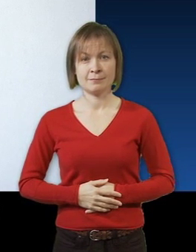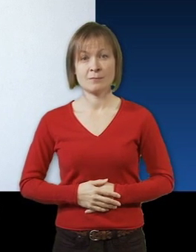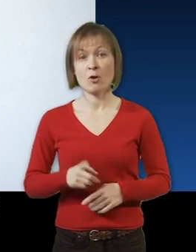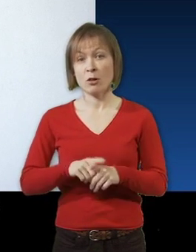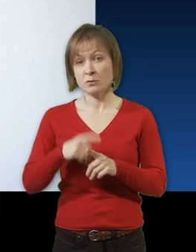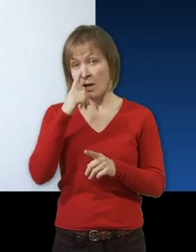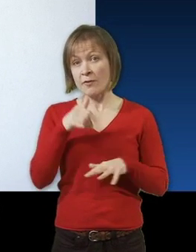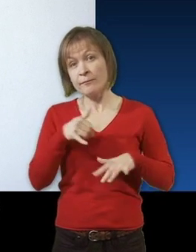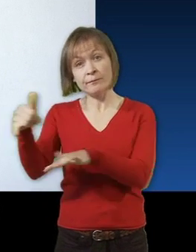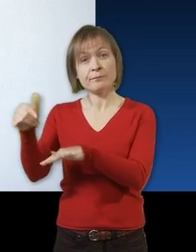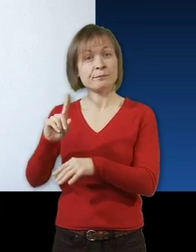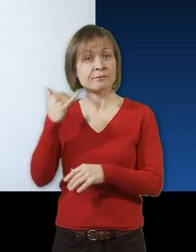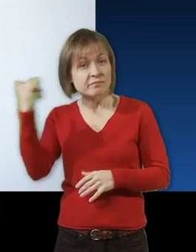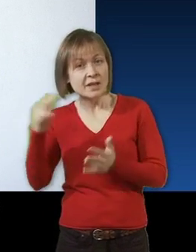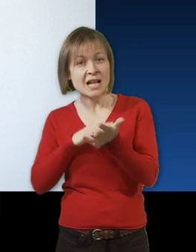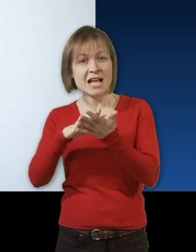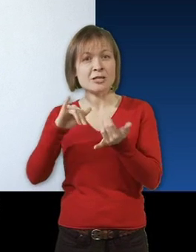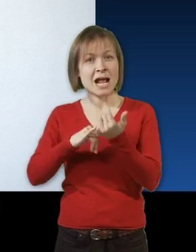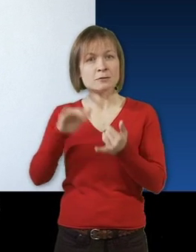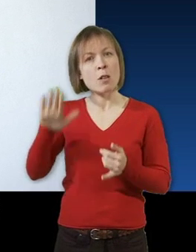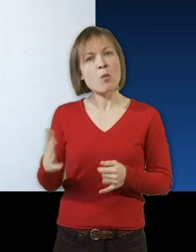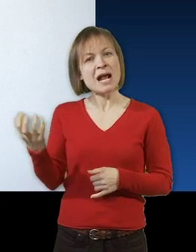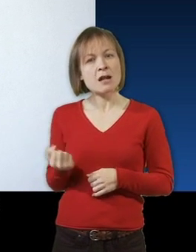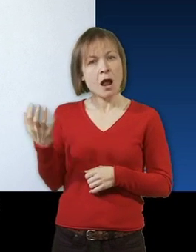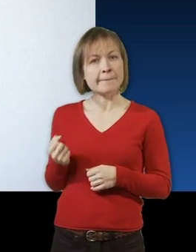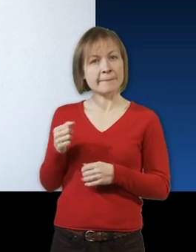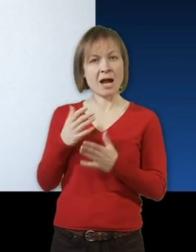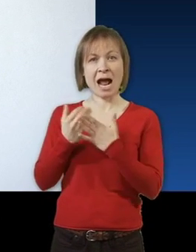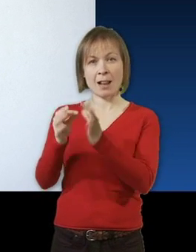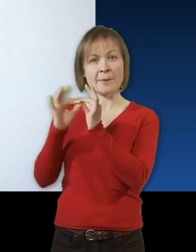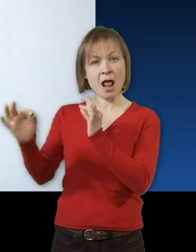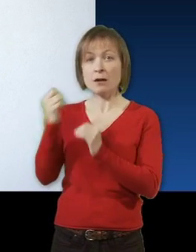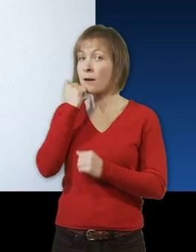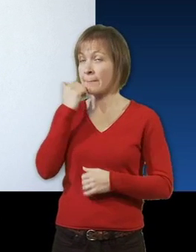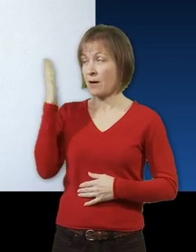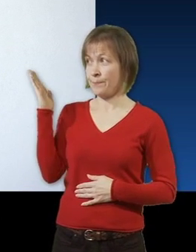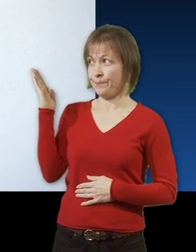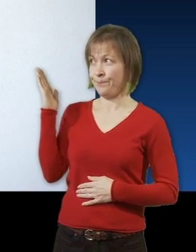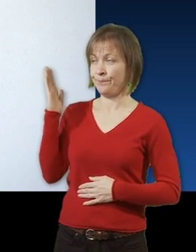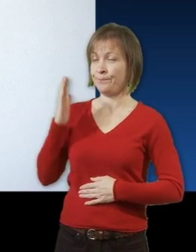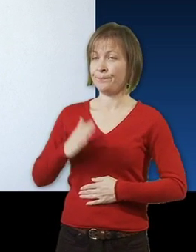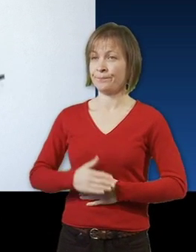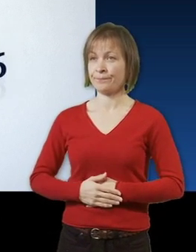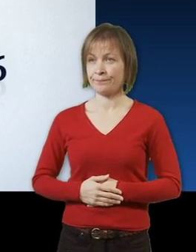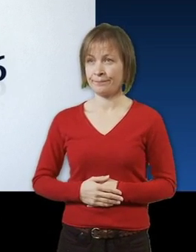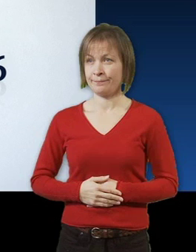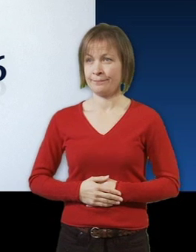You can also phone the NHS Low Income Helpline on 0845